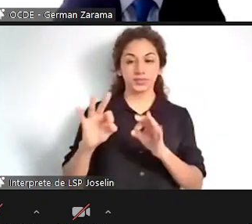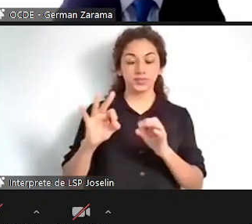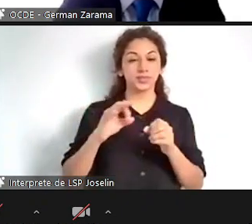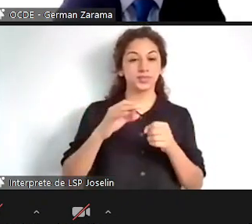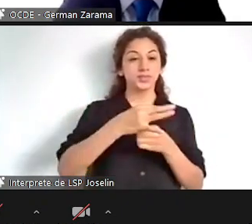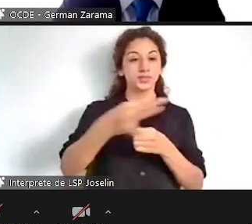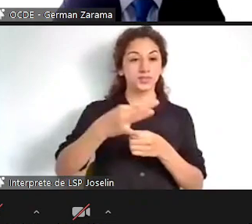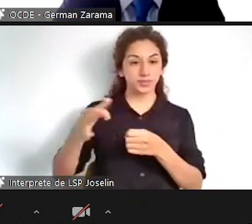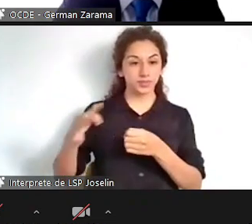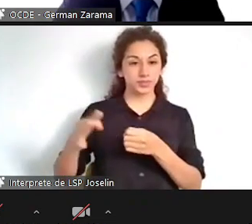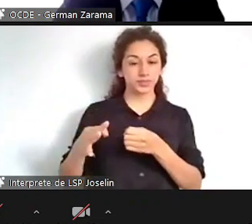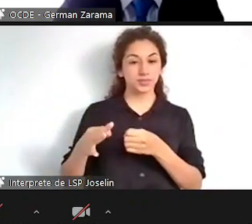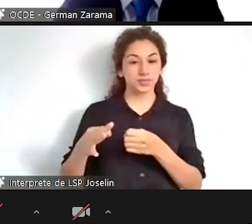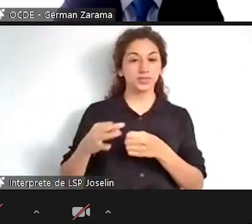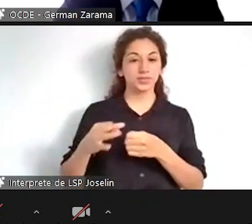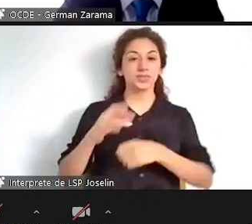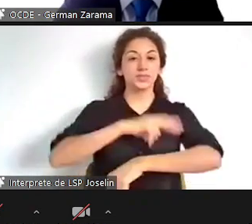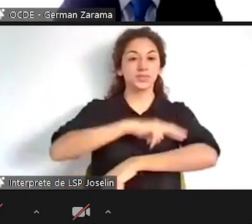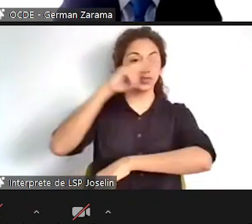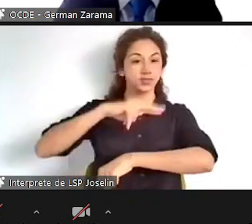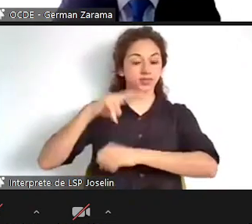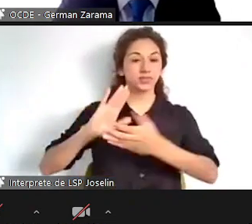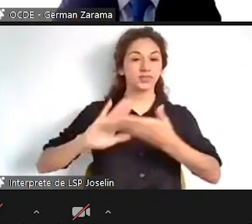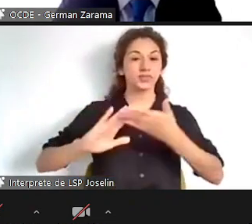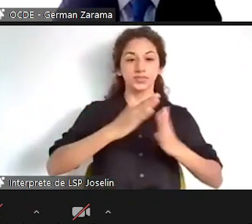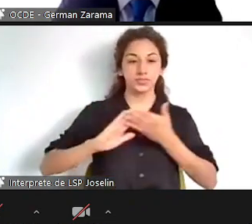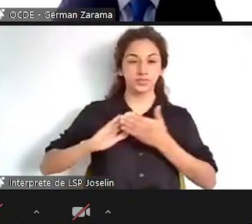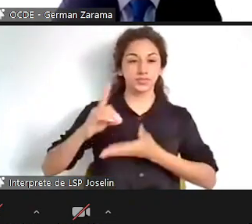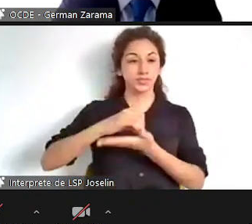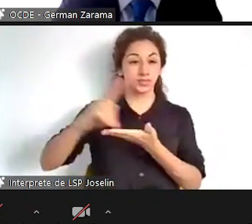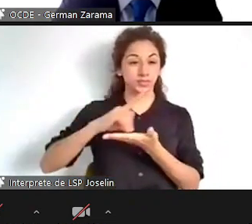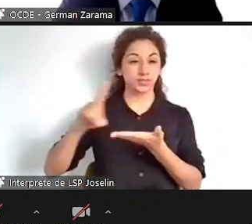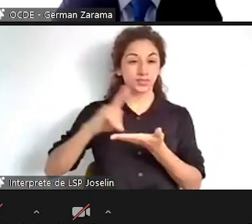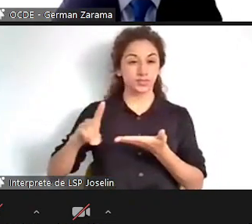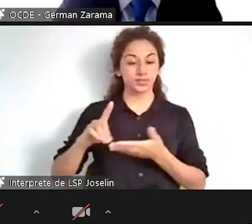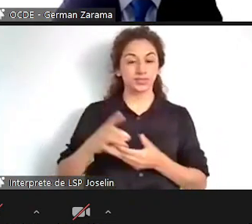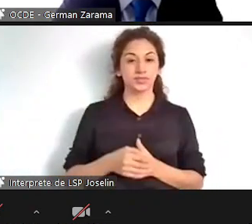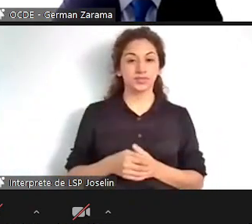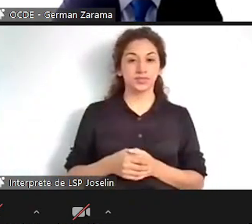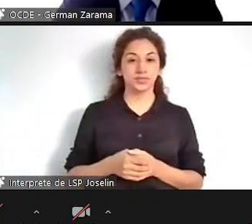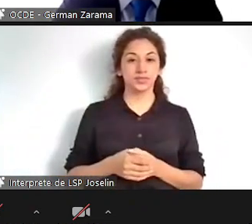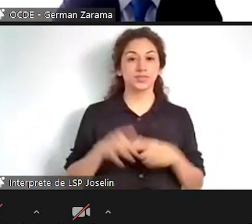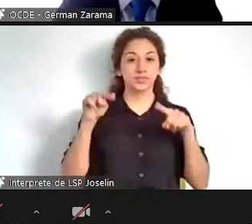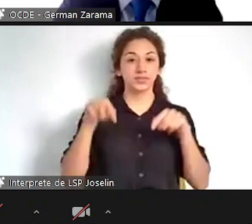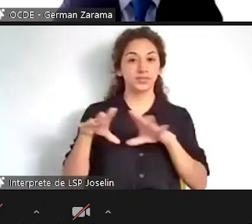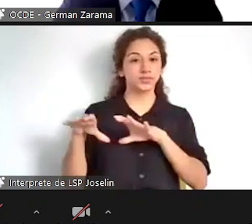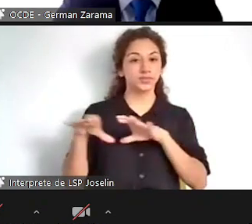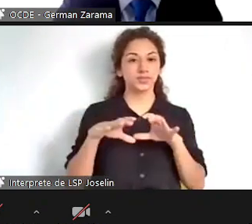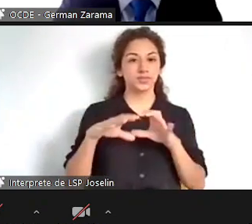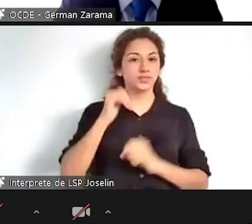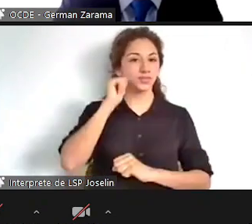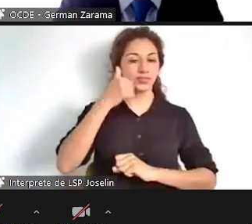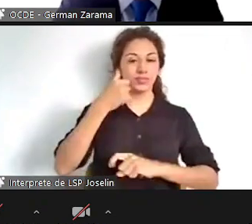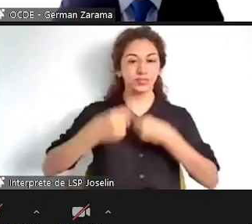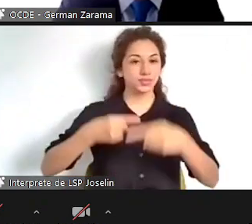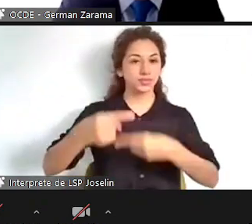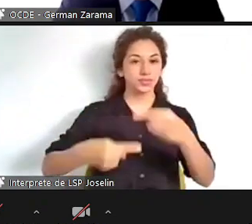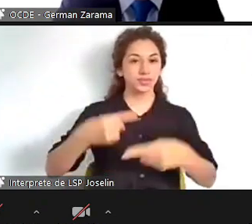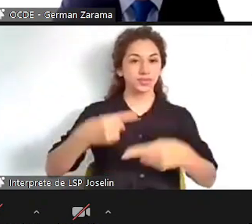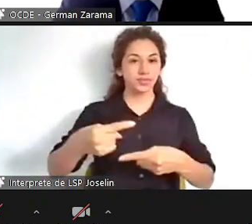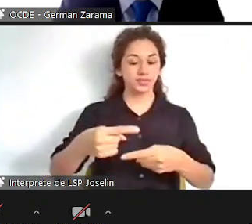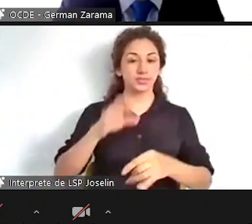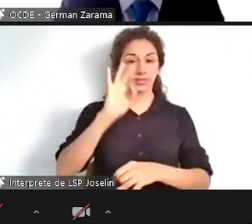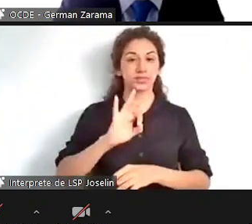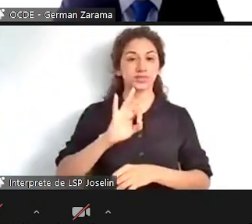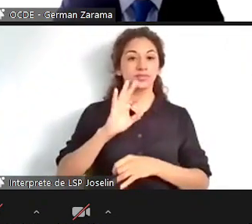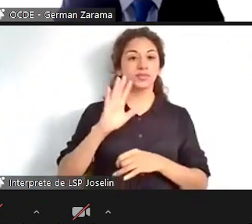that work in the areas in the regions in the different departments and the local communities uh that is done